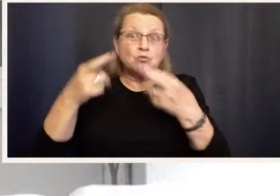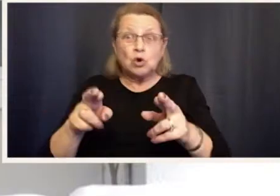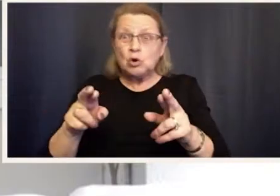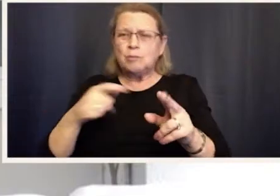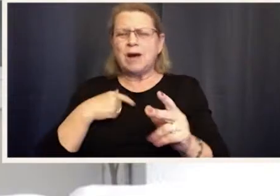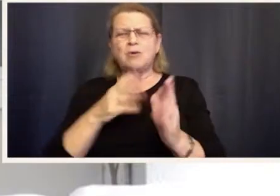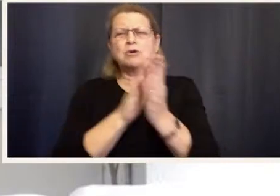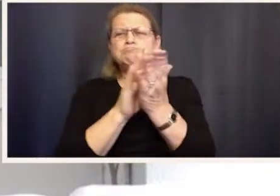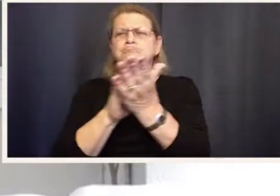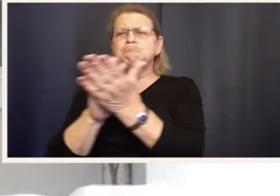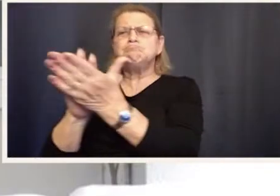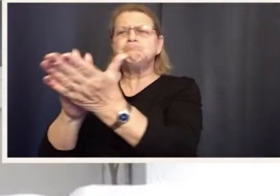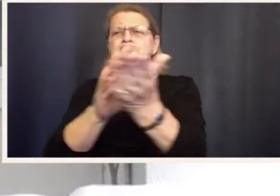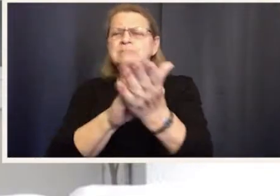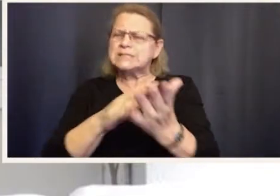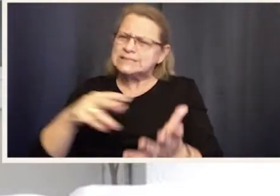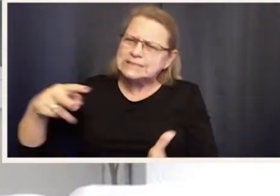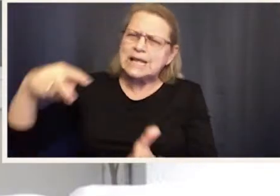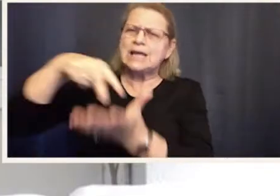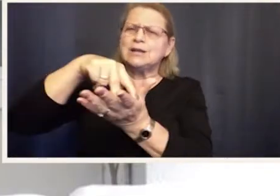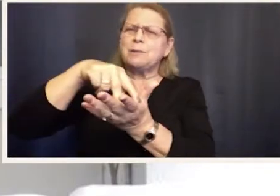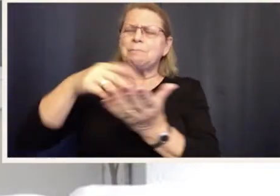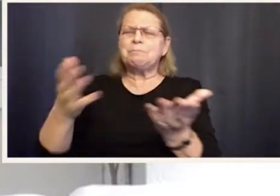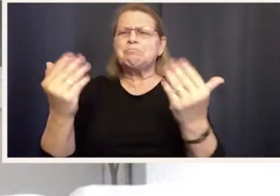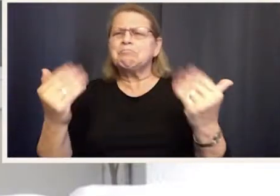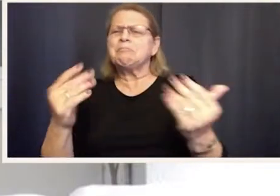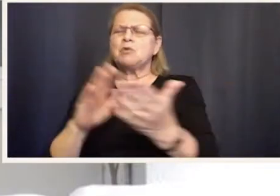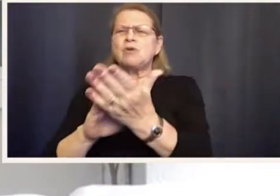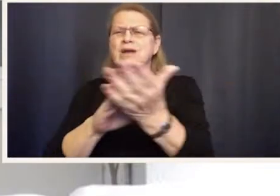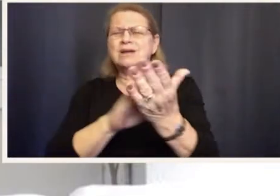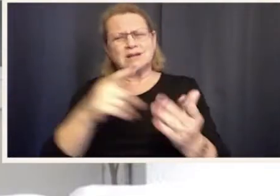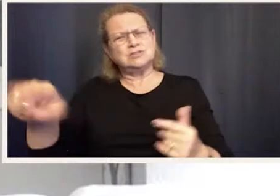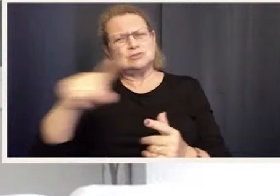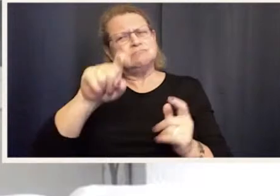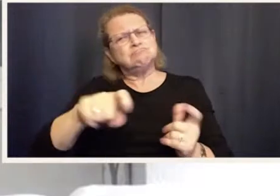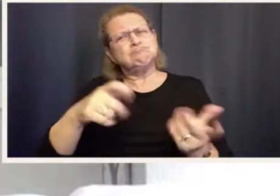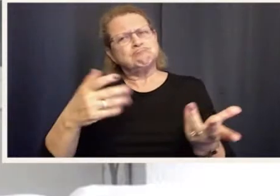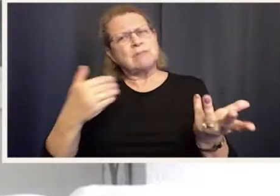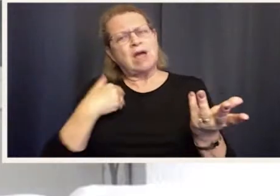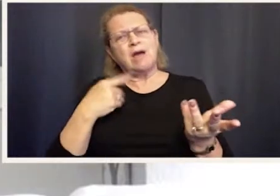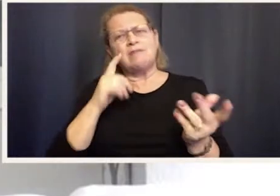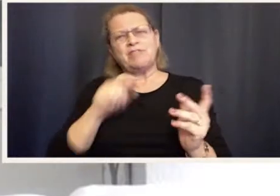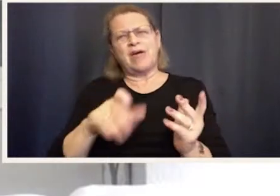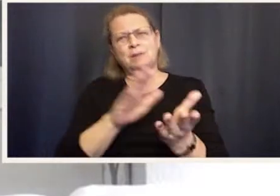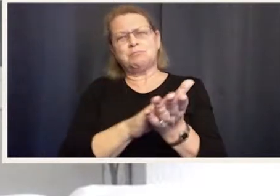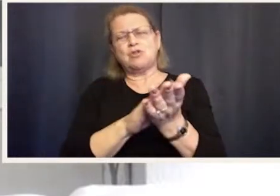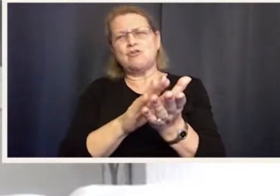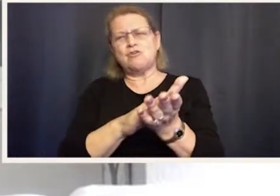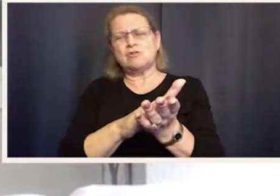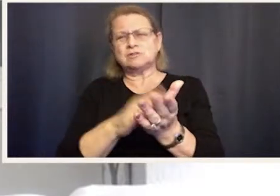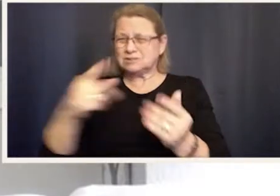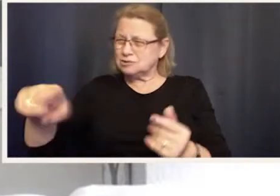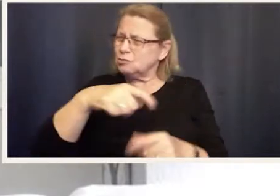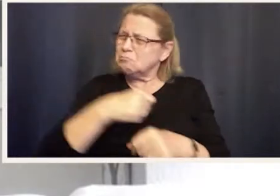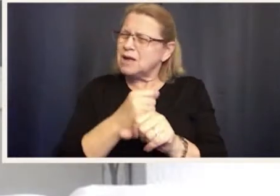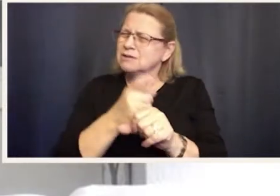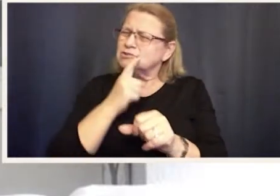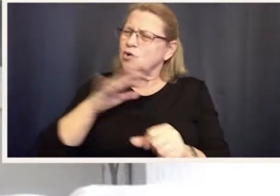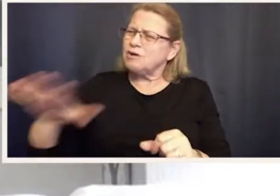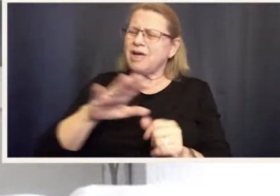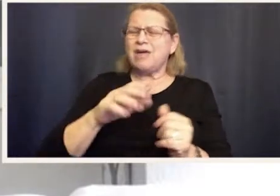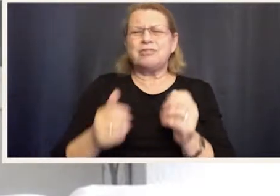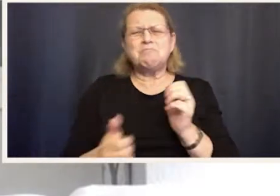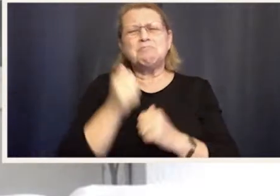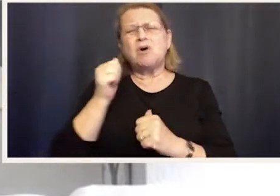to stand and be recognized. You deserve all of the applause. You have made sure that the